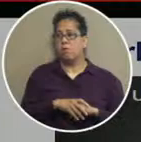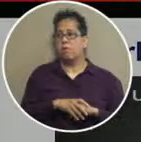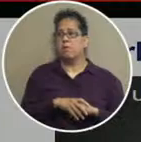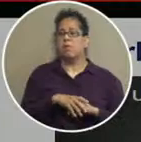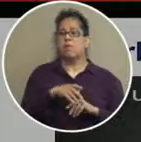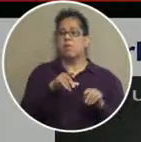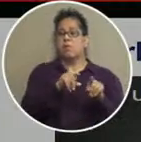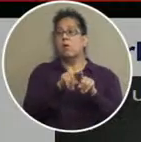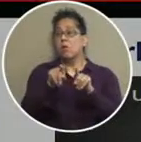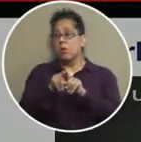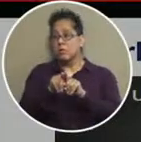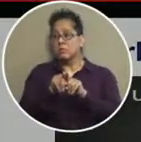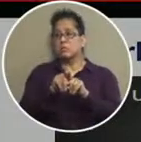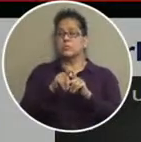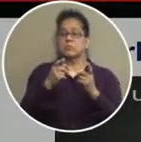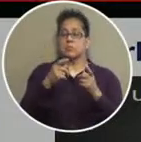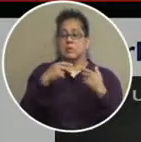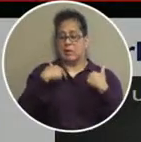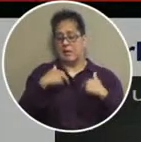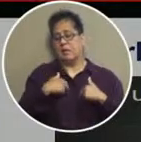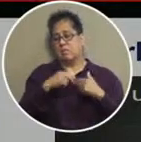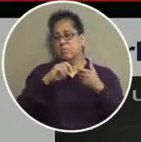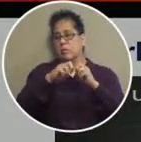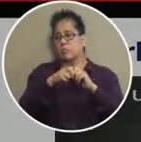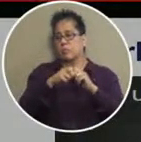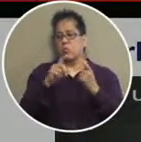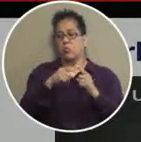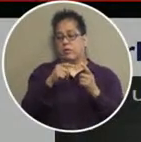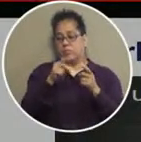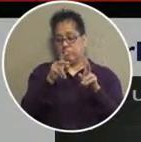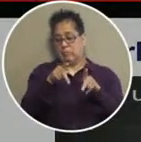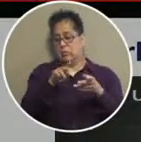The underlying health conditions at the time of death,